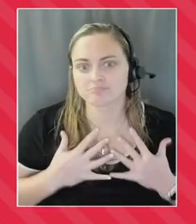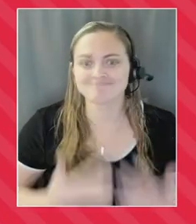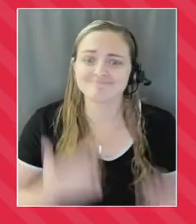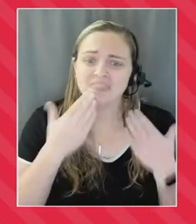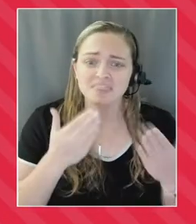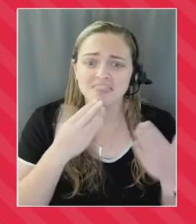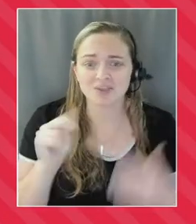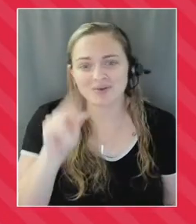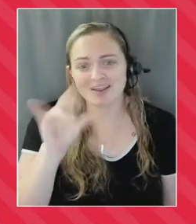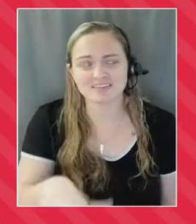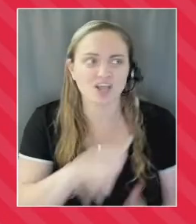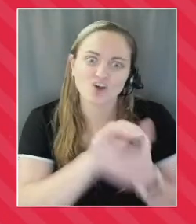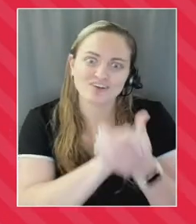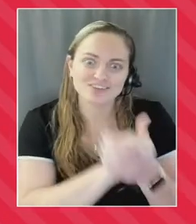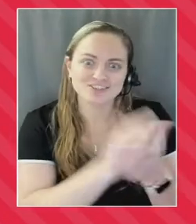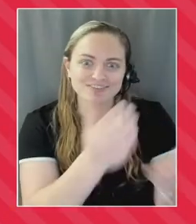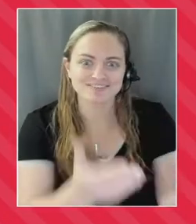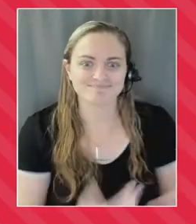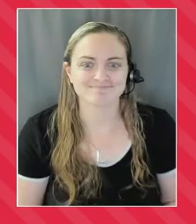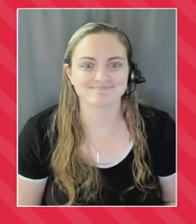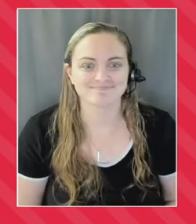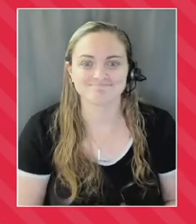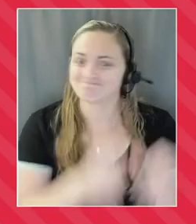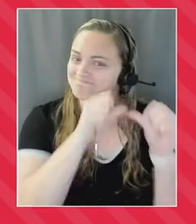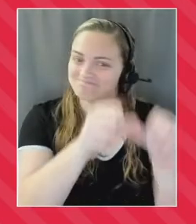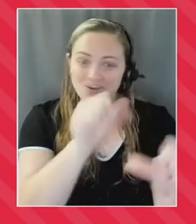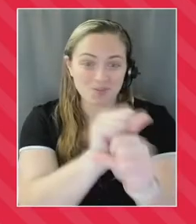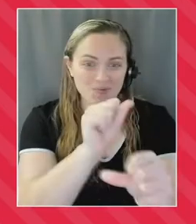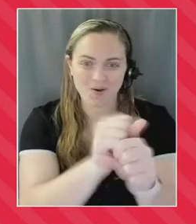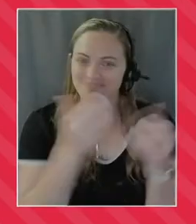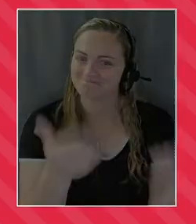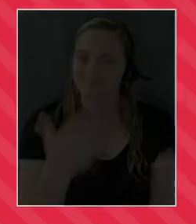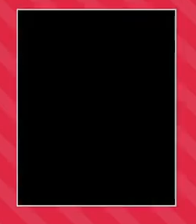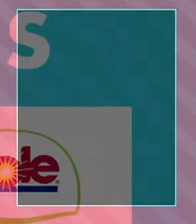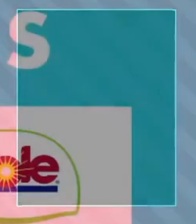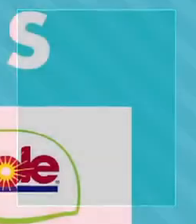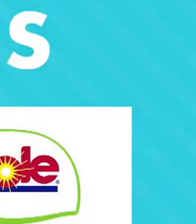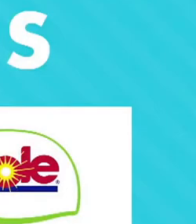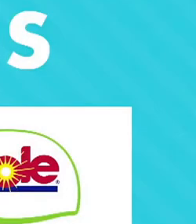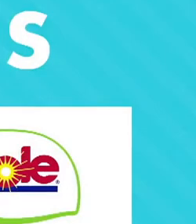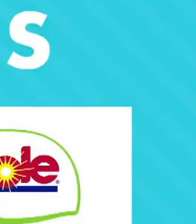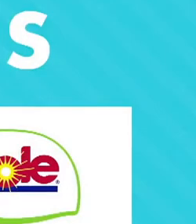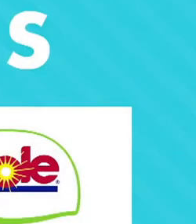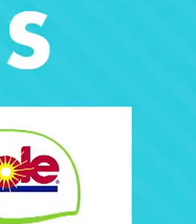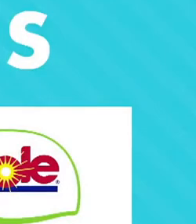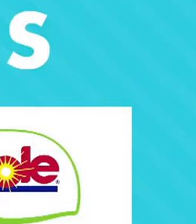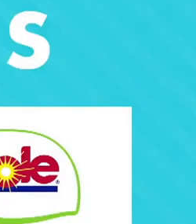Nancy. Congratulations. Keep up the great work. Thank you.